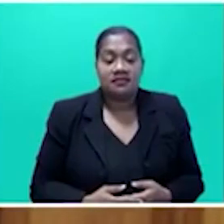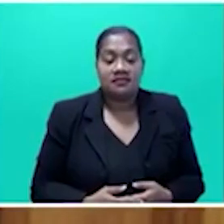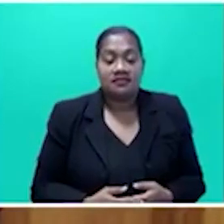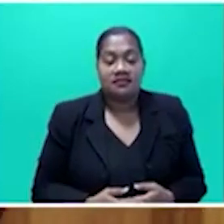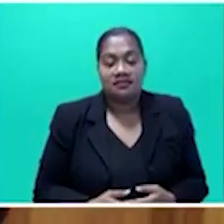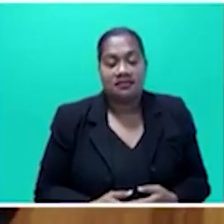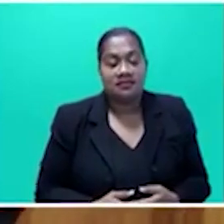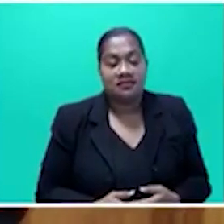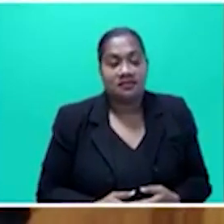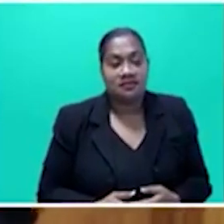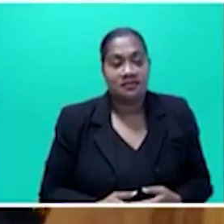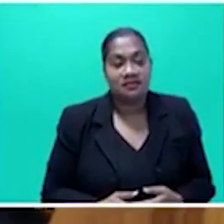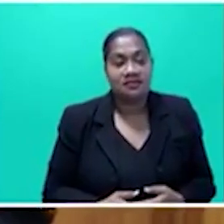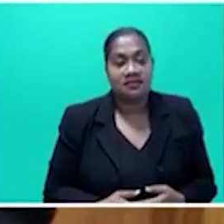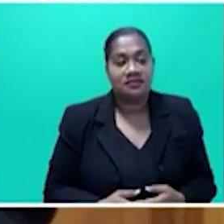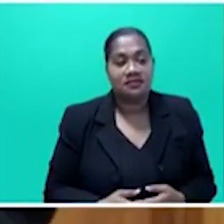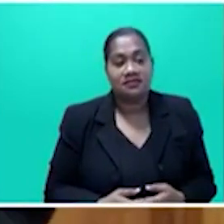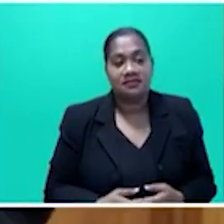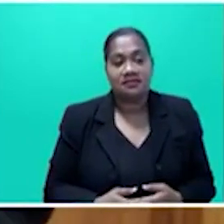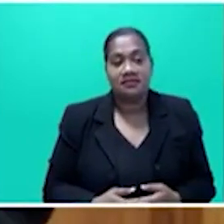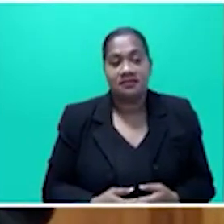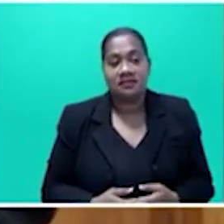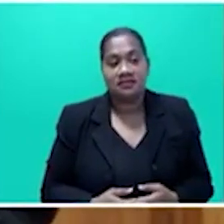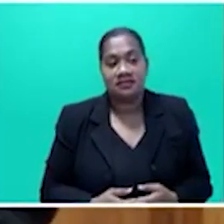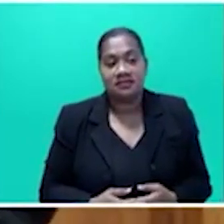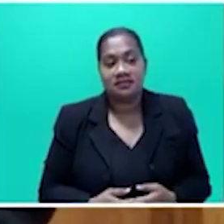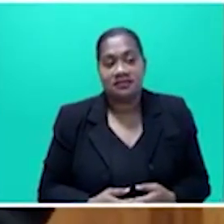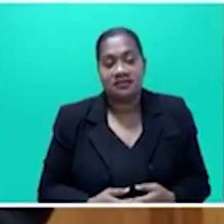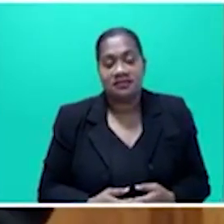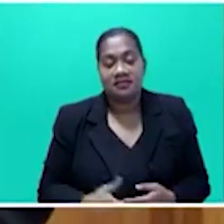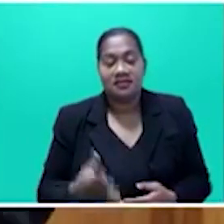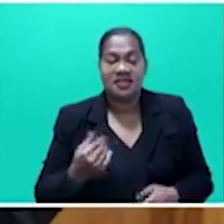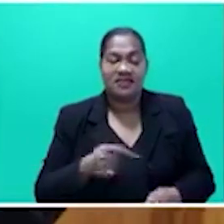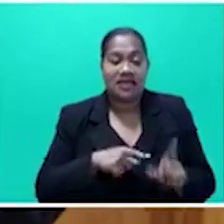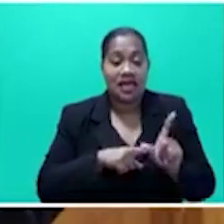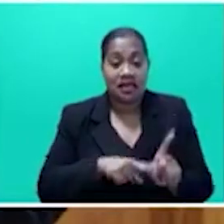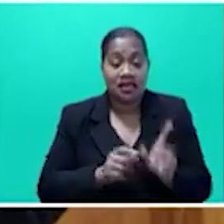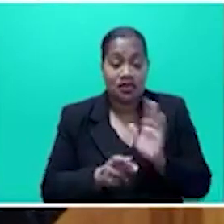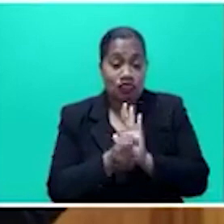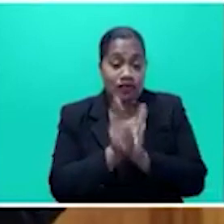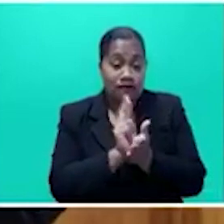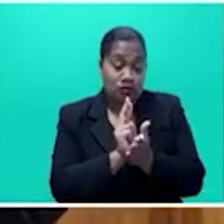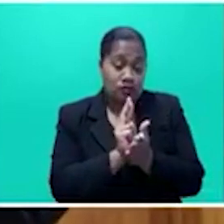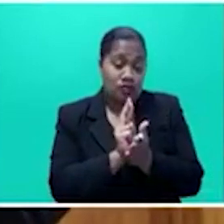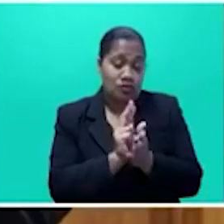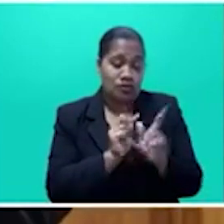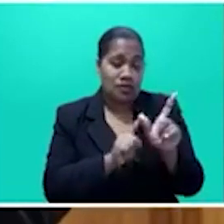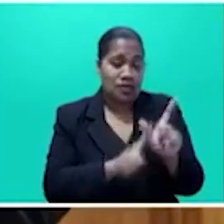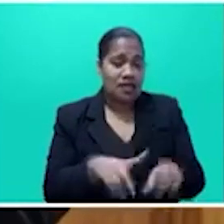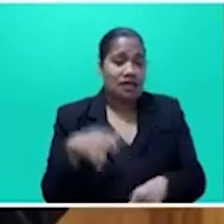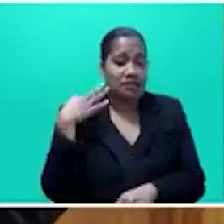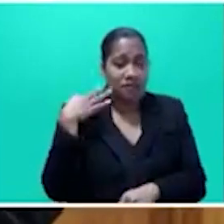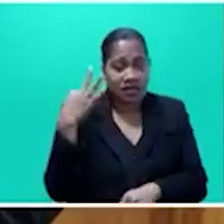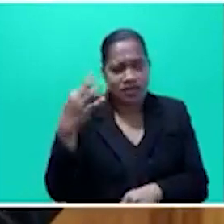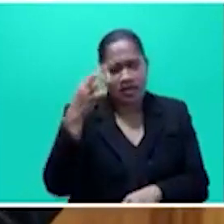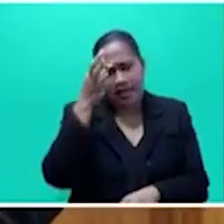this yearly review or the yearly application, I believe, goes back